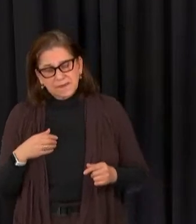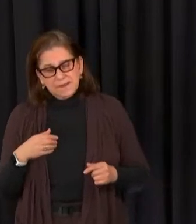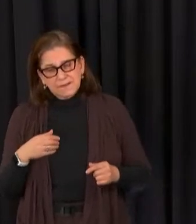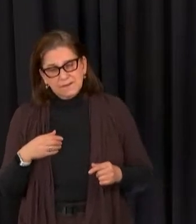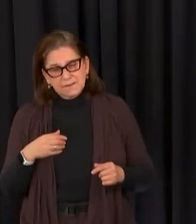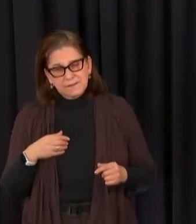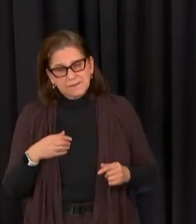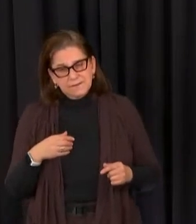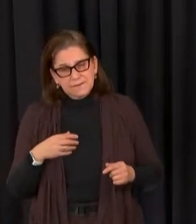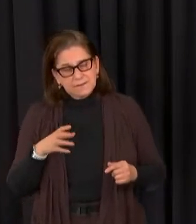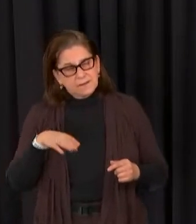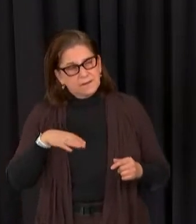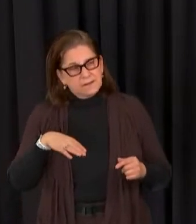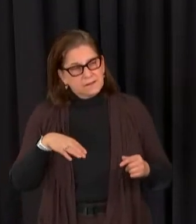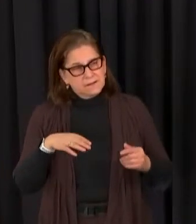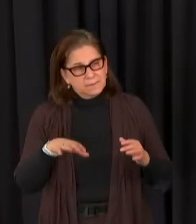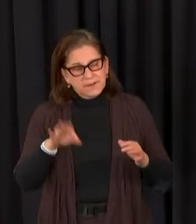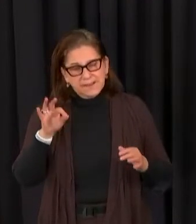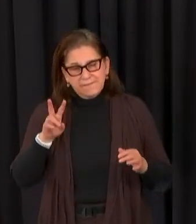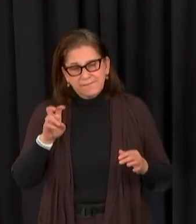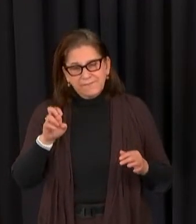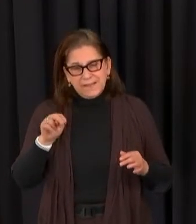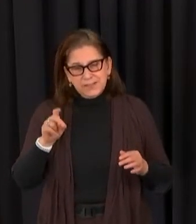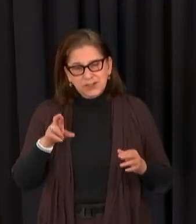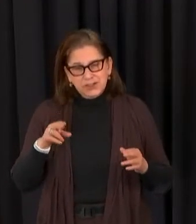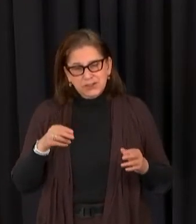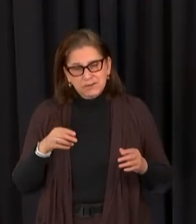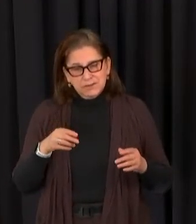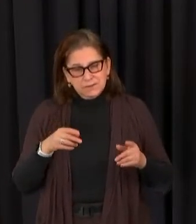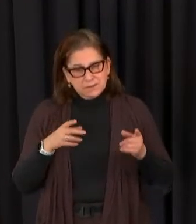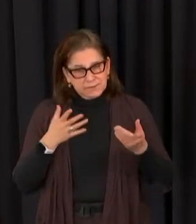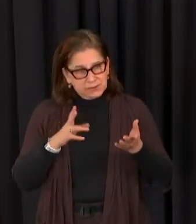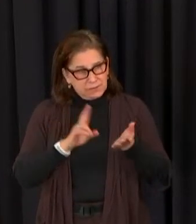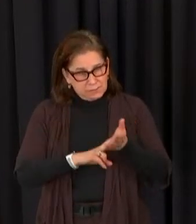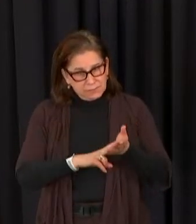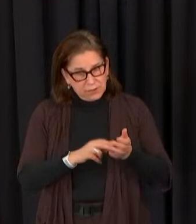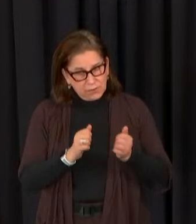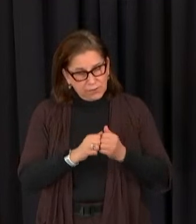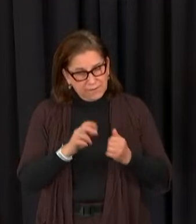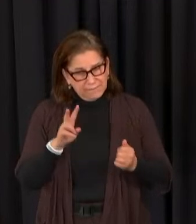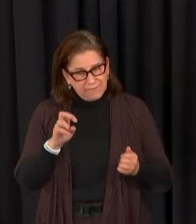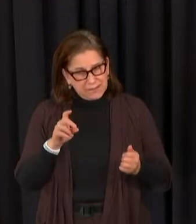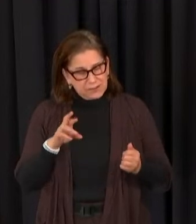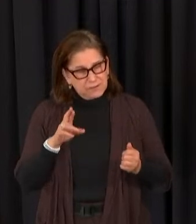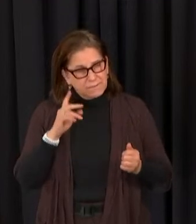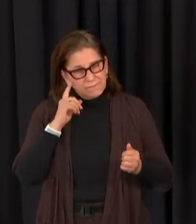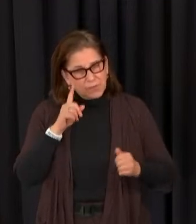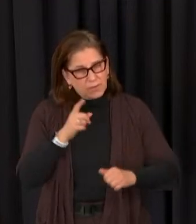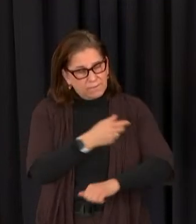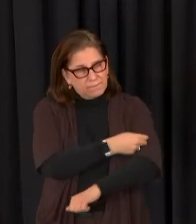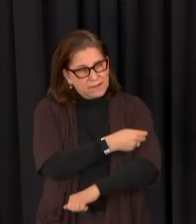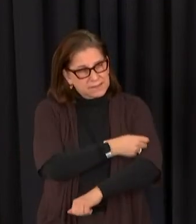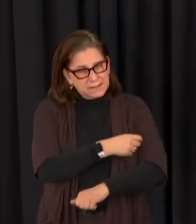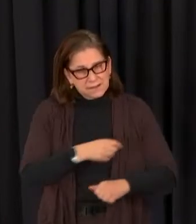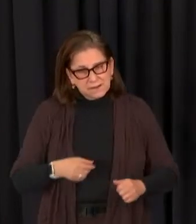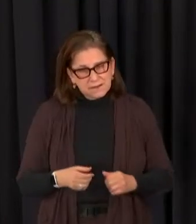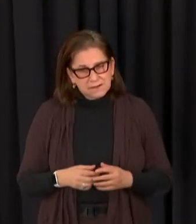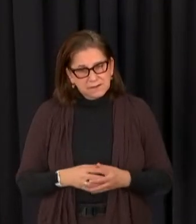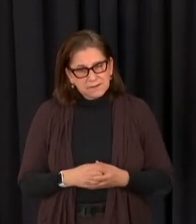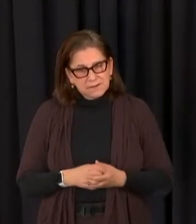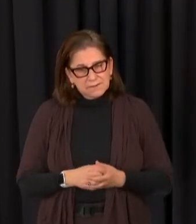vendor. The fact that that is the case, what does that say about the vaccination effort in the nation's